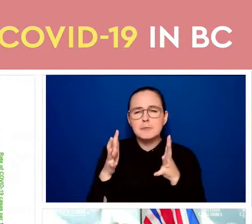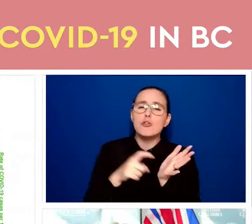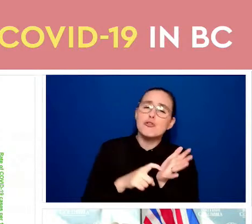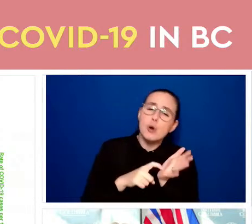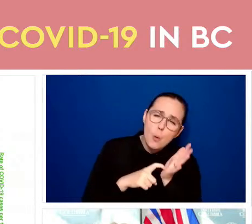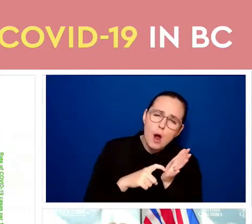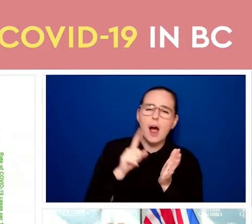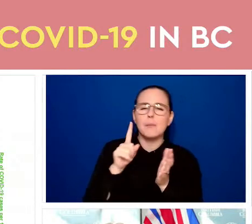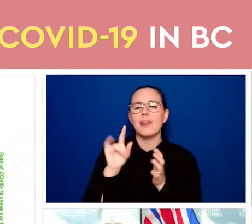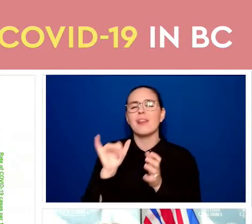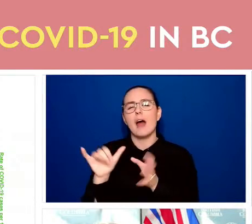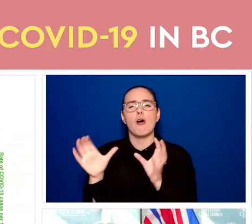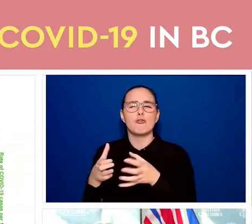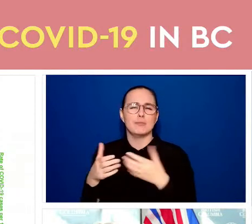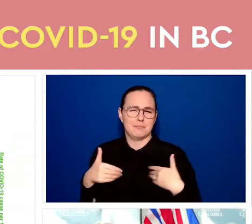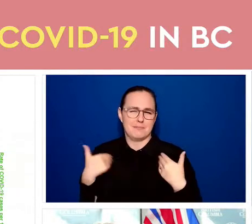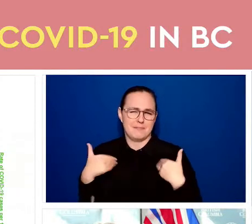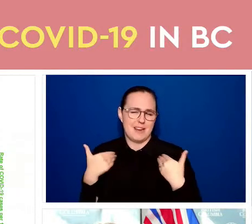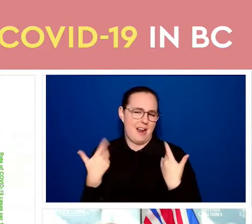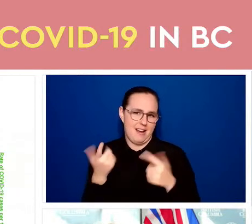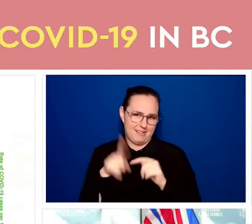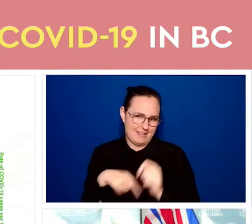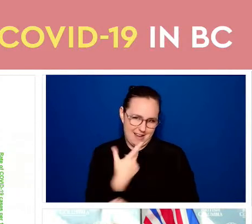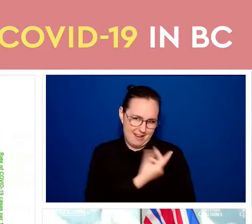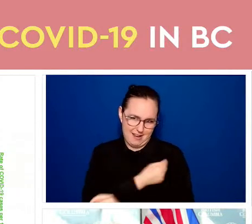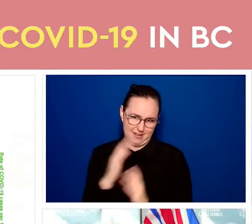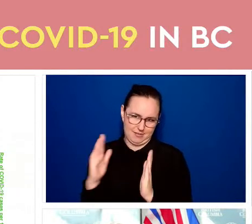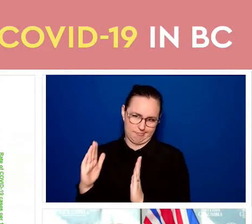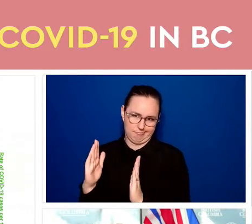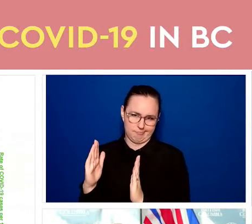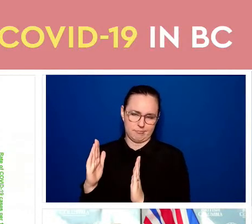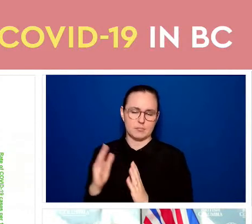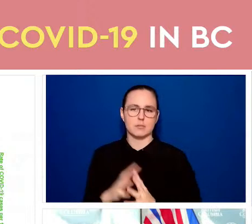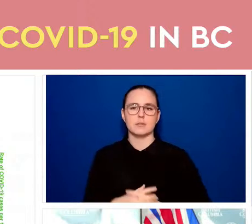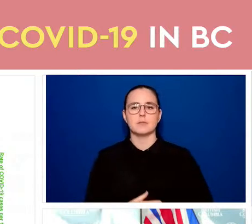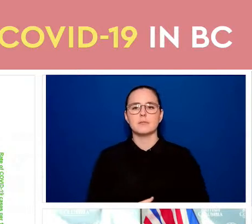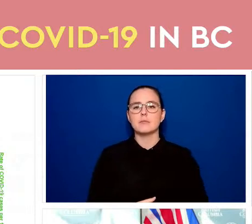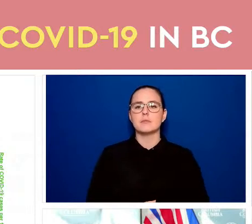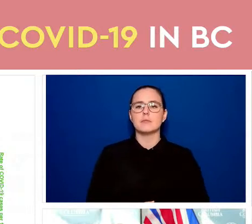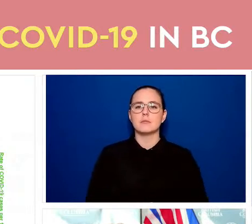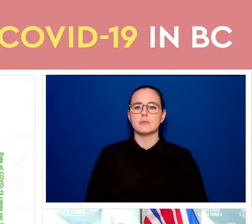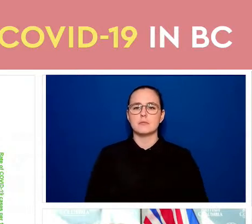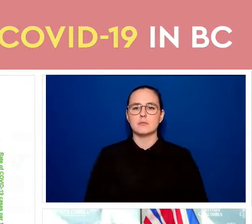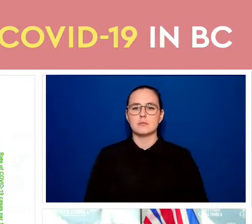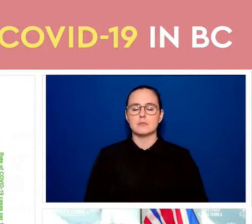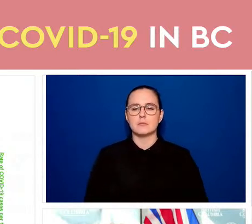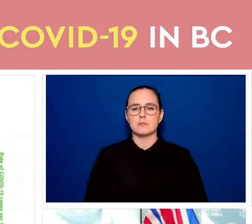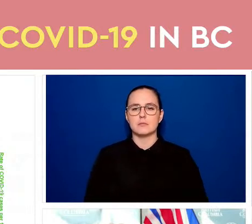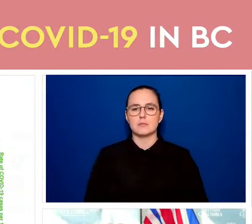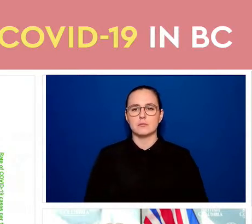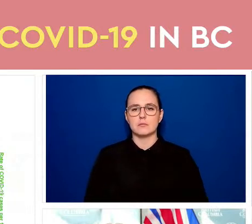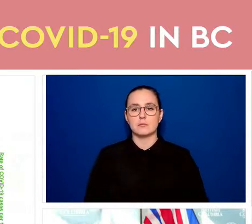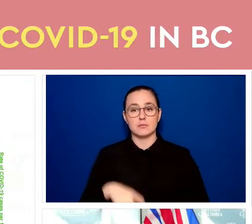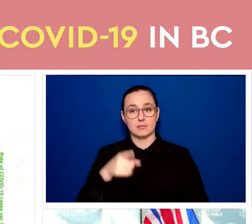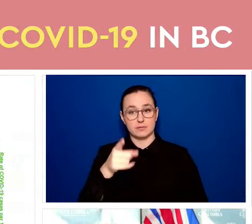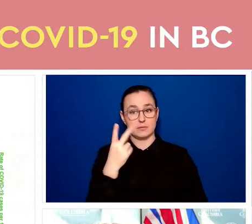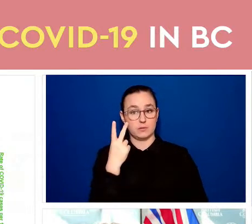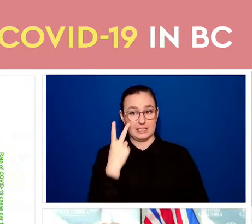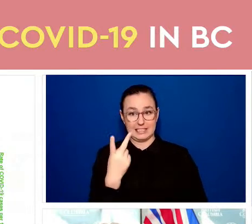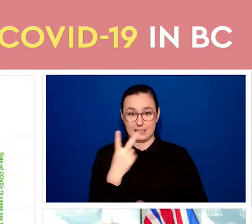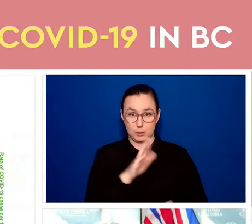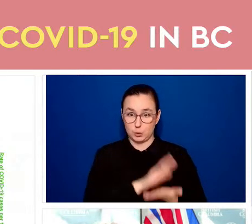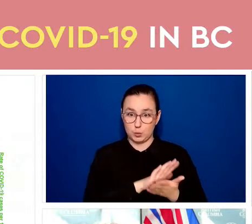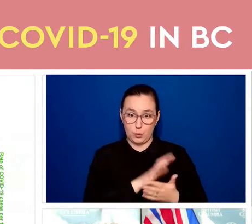for vaccination. And if we look by geography, it tells us that case rates in school-age children and